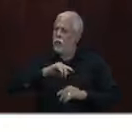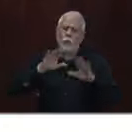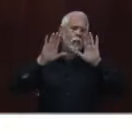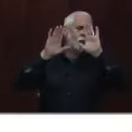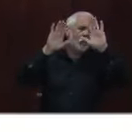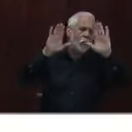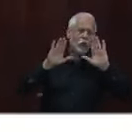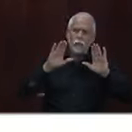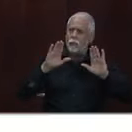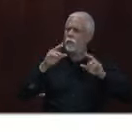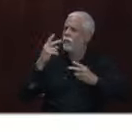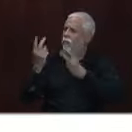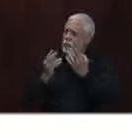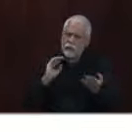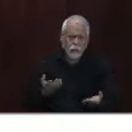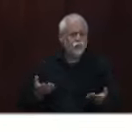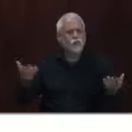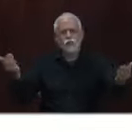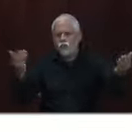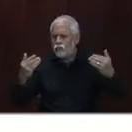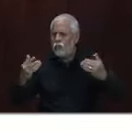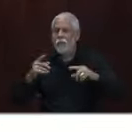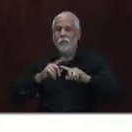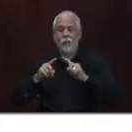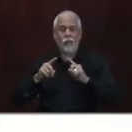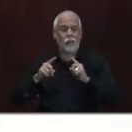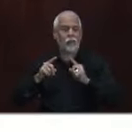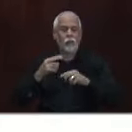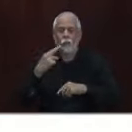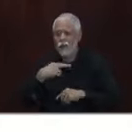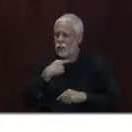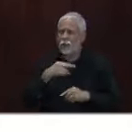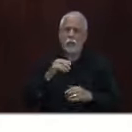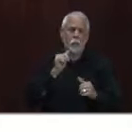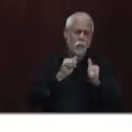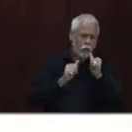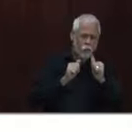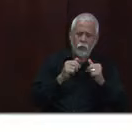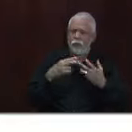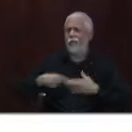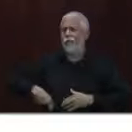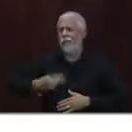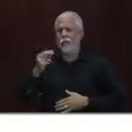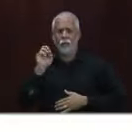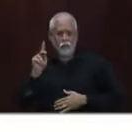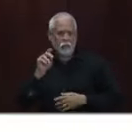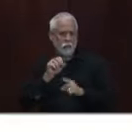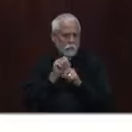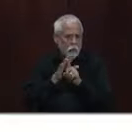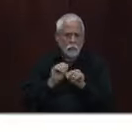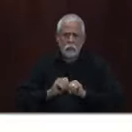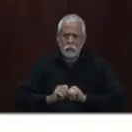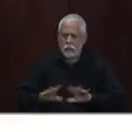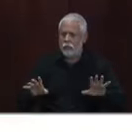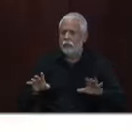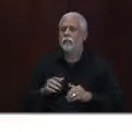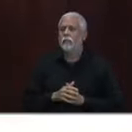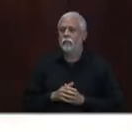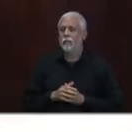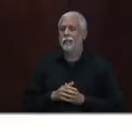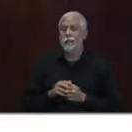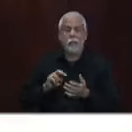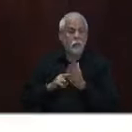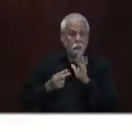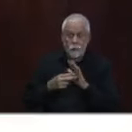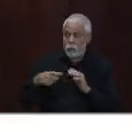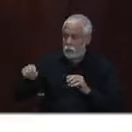awesome place to visit, but frequenting spaces like restaurants and bars pose greater risk for exposure and spread. This may